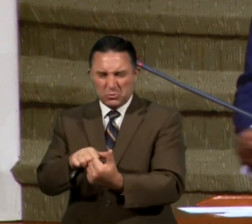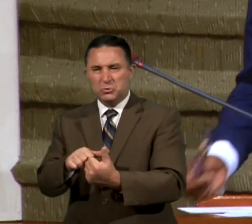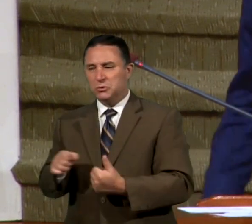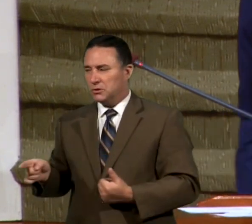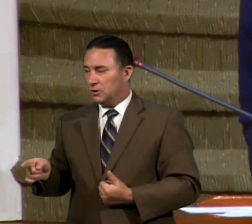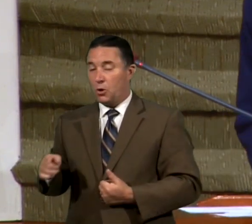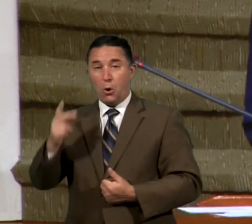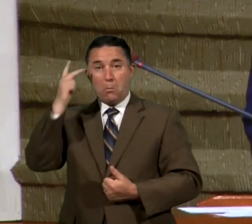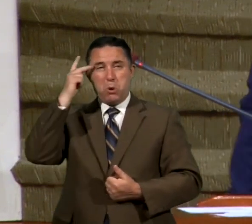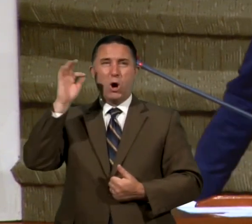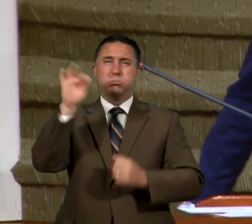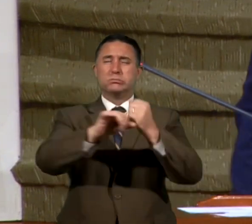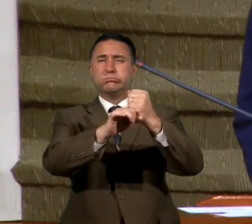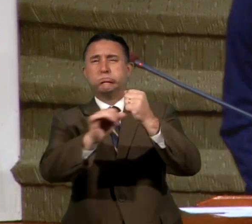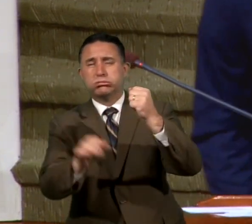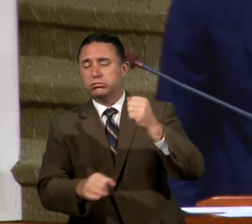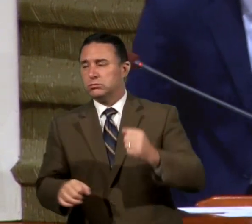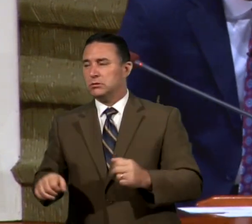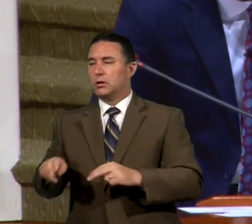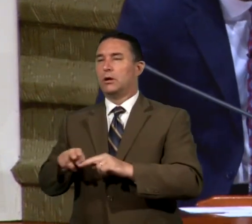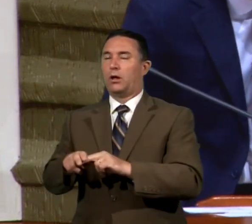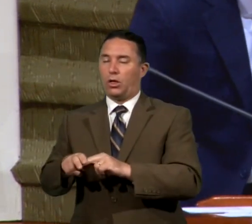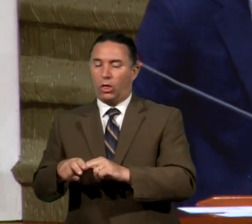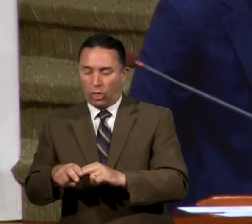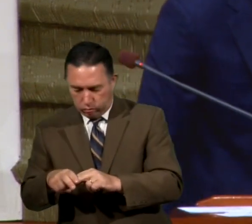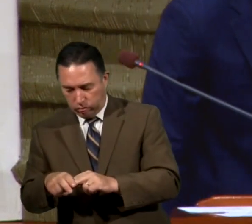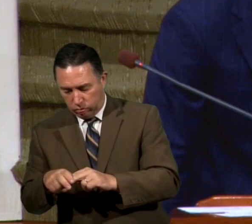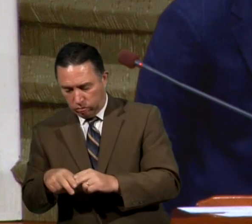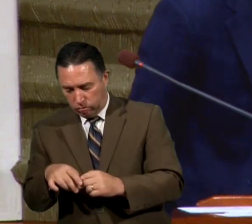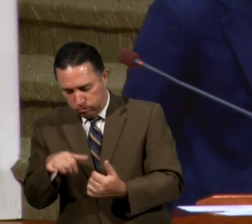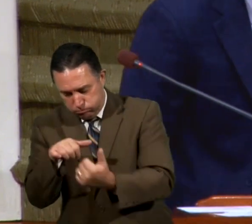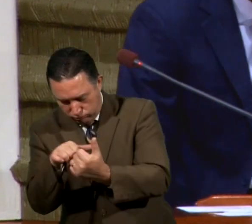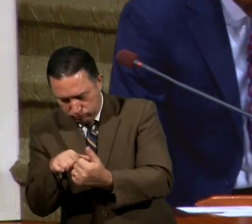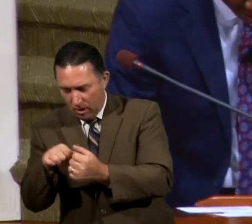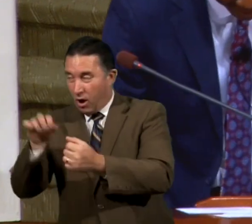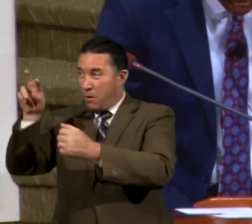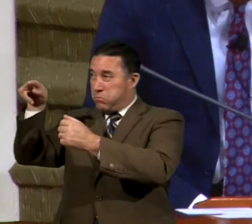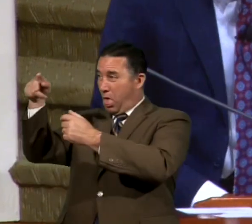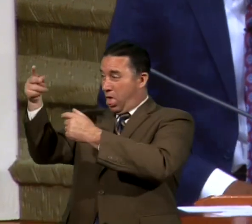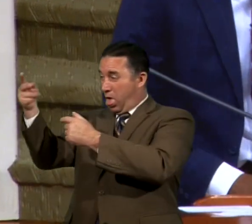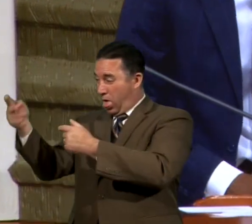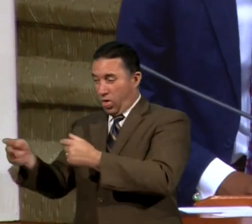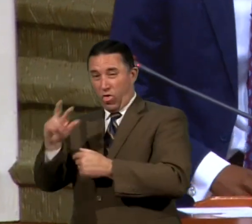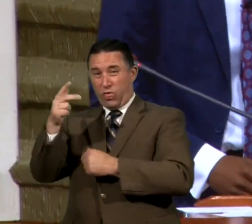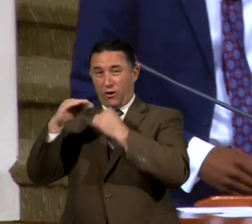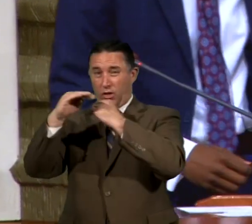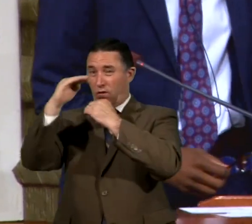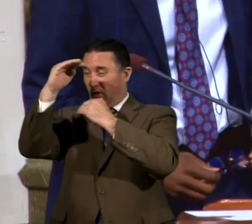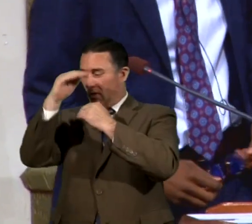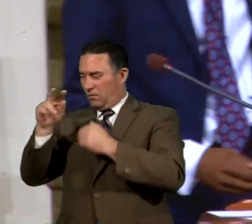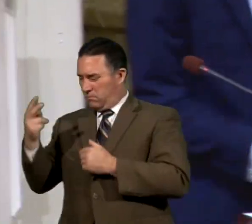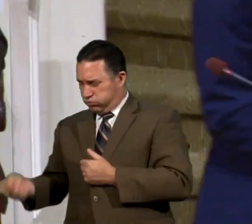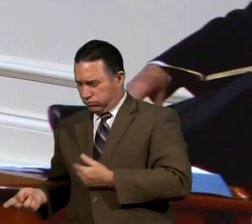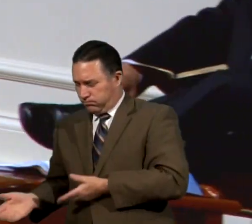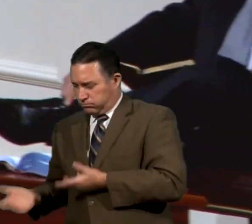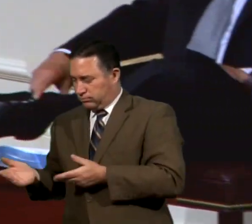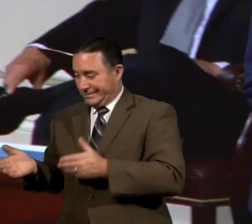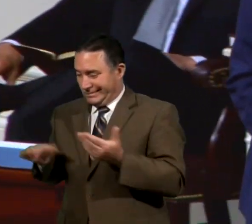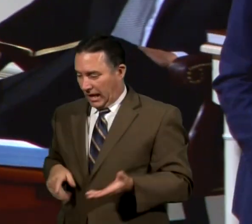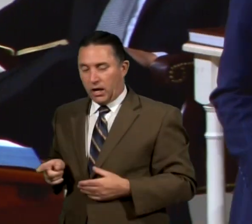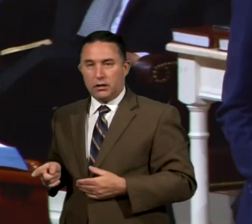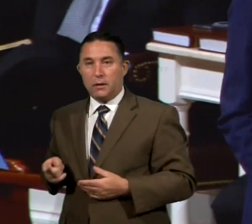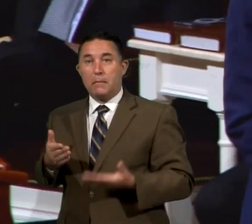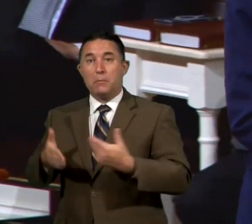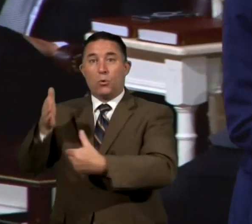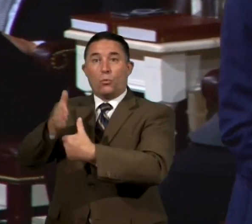And as Paul was long preaching, he was sunk down with sleep and fell down from the third loft and was taken up dead. This young man, perhaps he